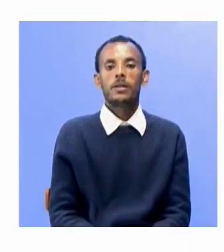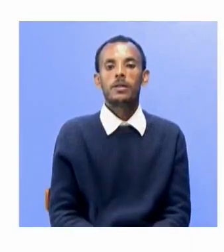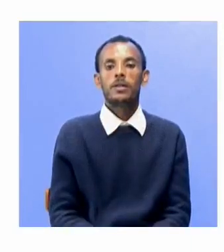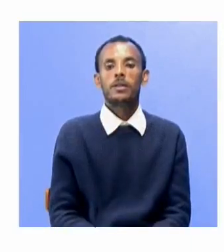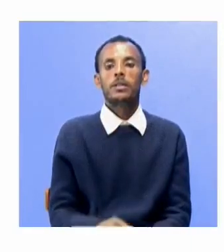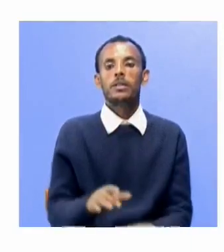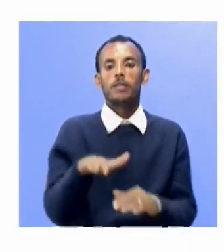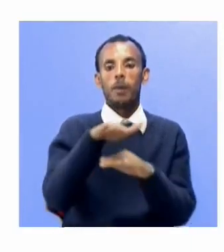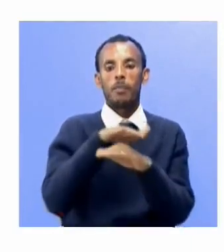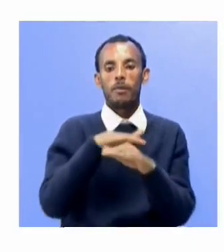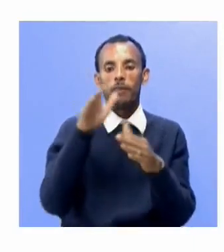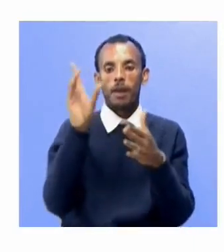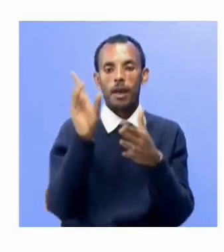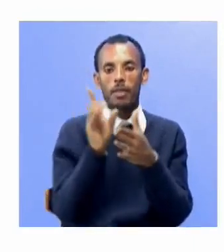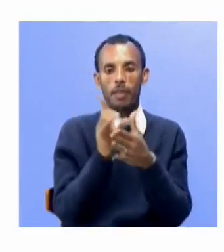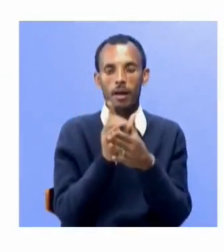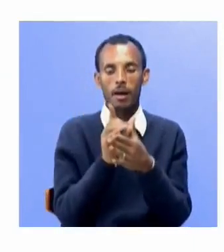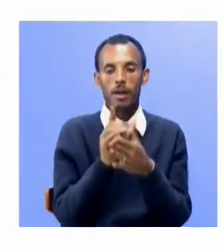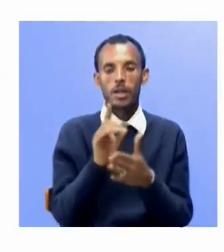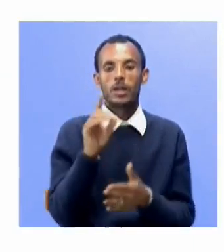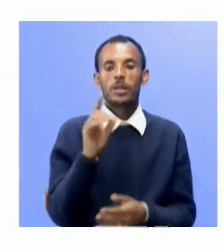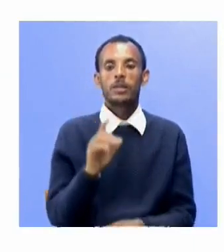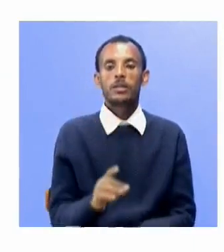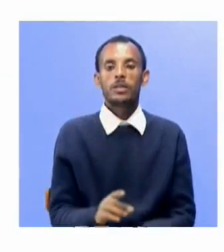above data